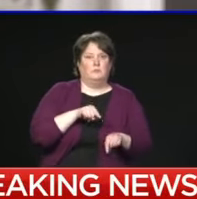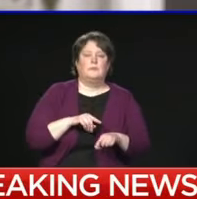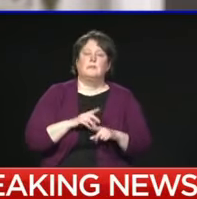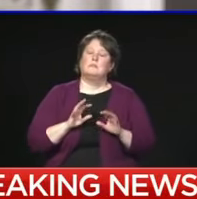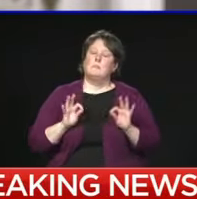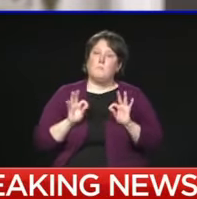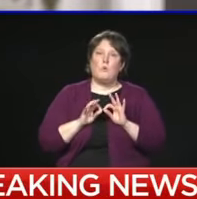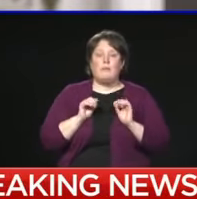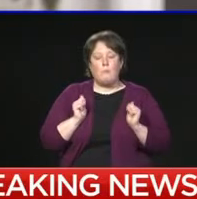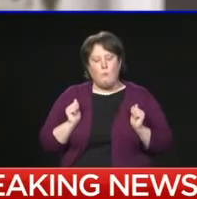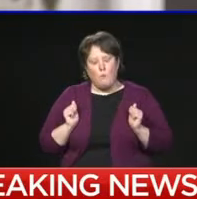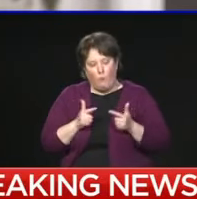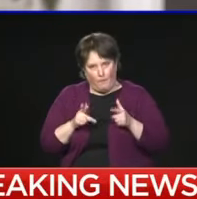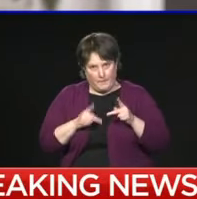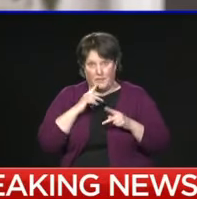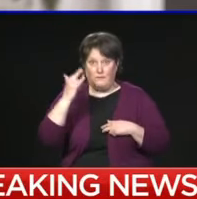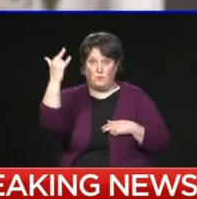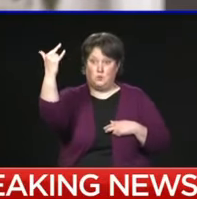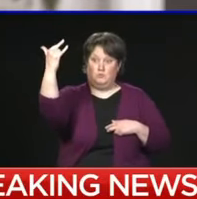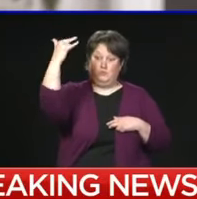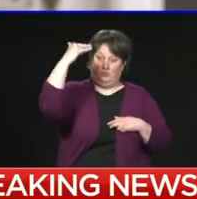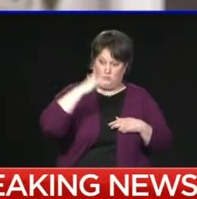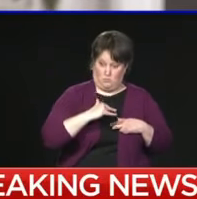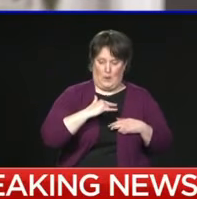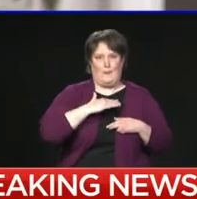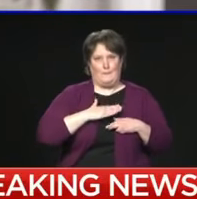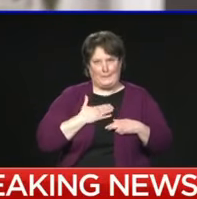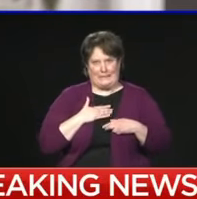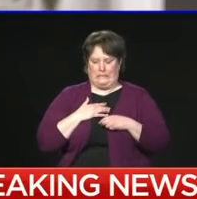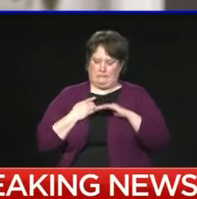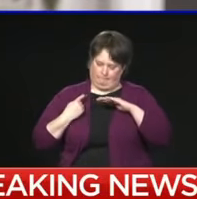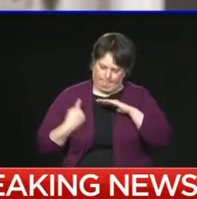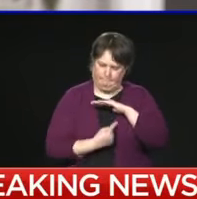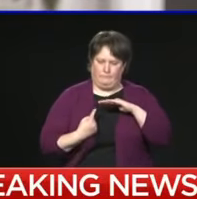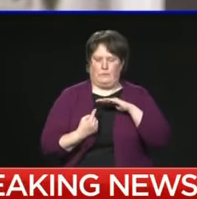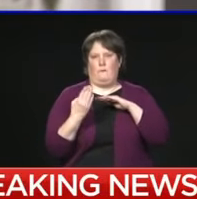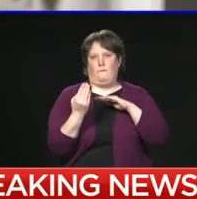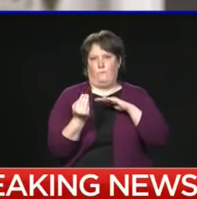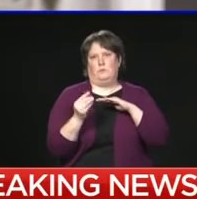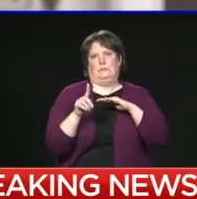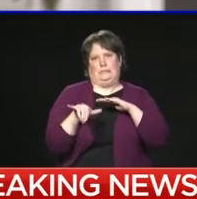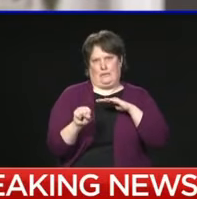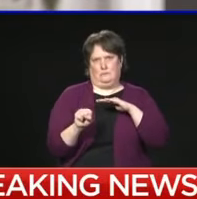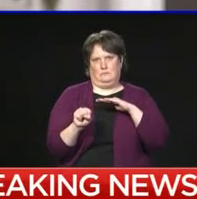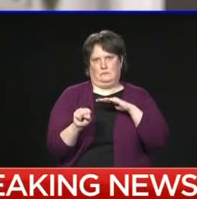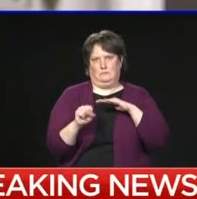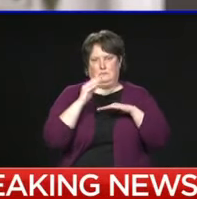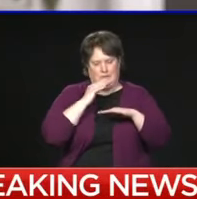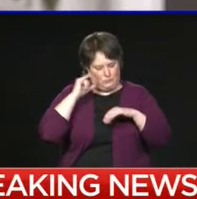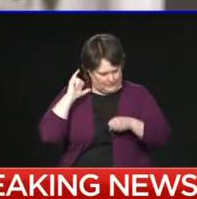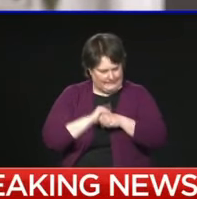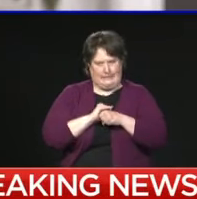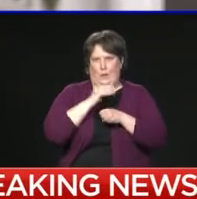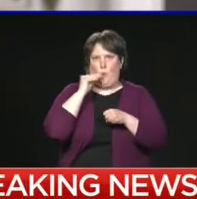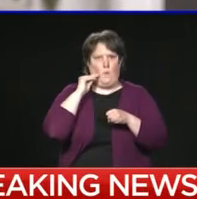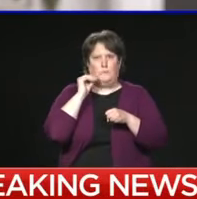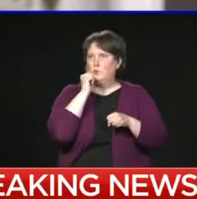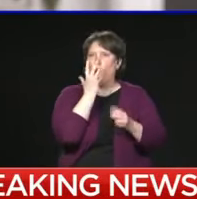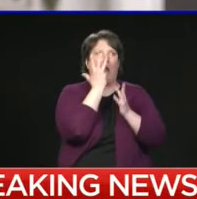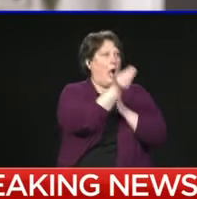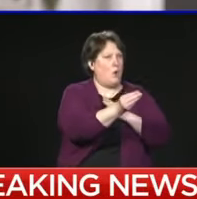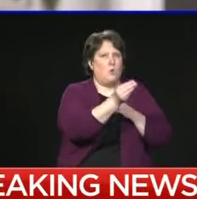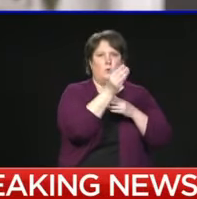that everyone returning to Canada isolate themselves for 14 days. This is a measure that will both keep